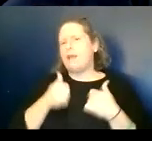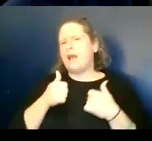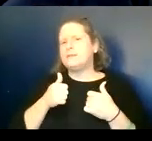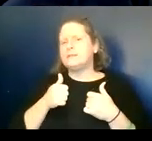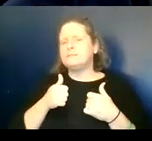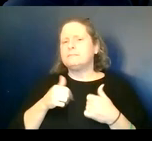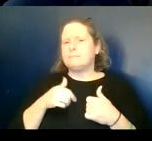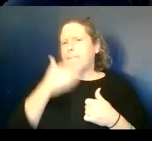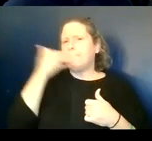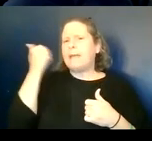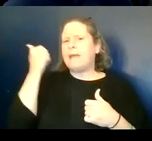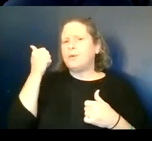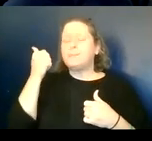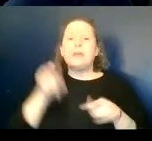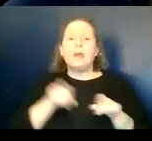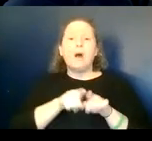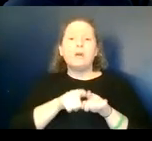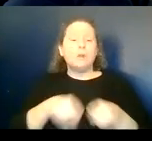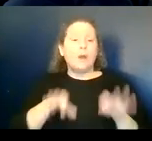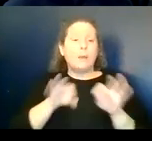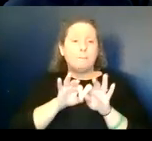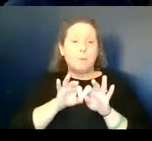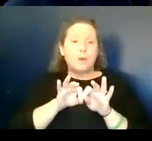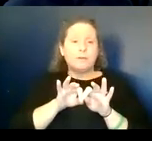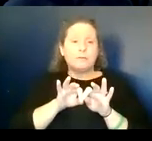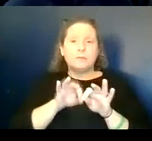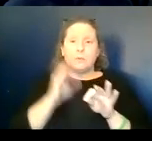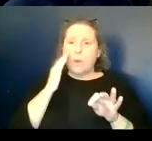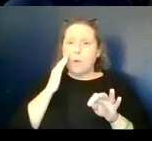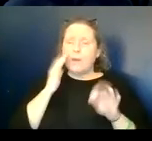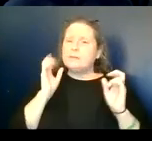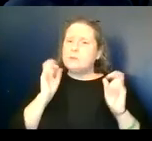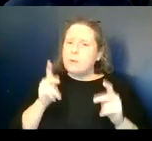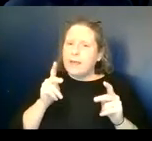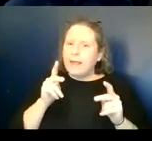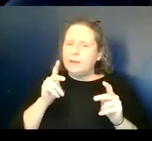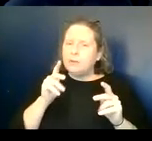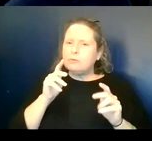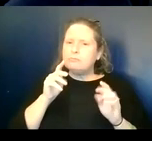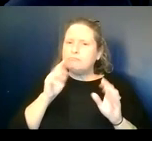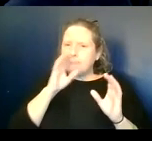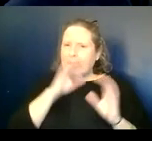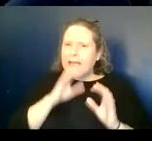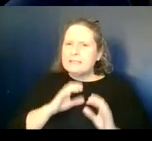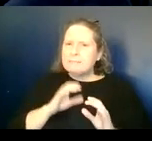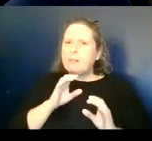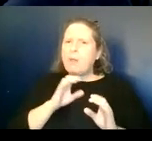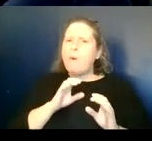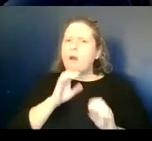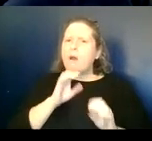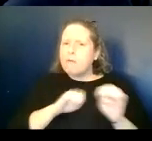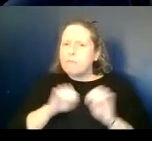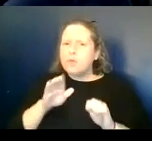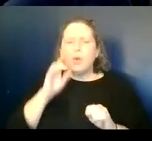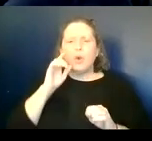It is also important that it is okay to explore your gender and sexual identity.